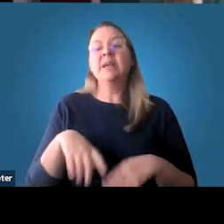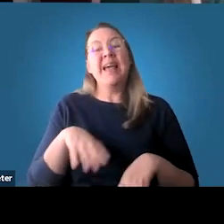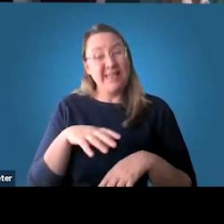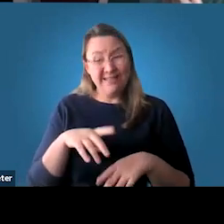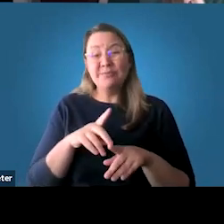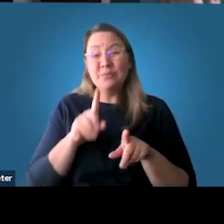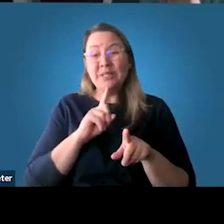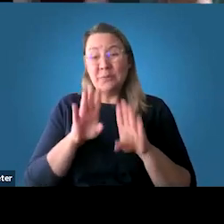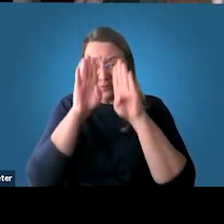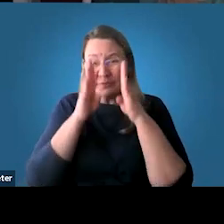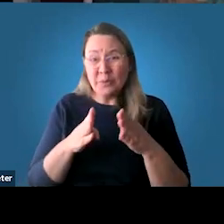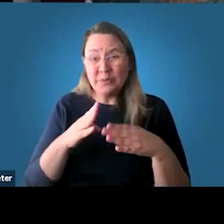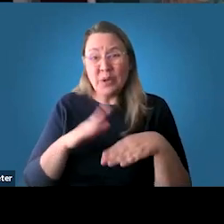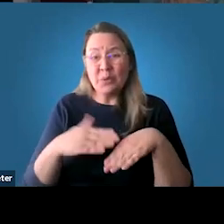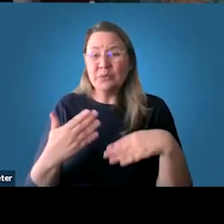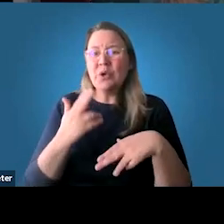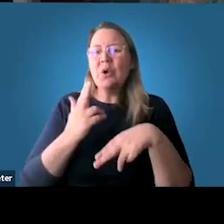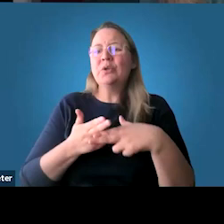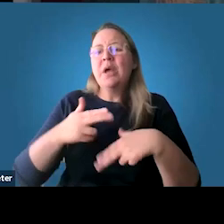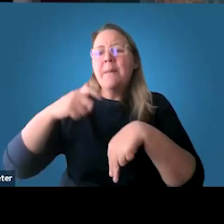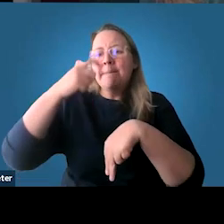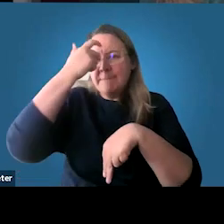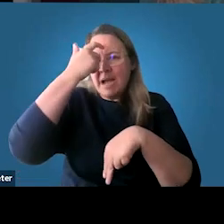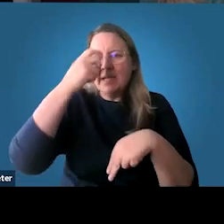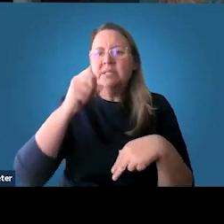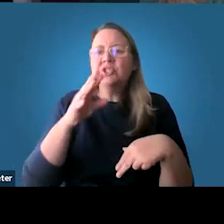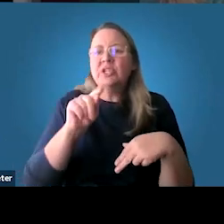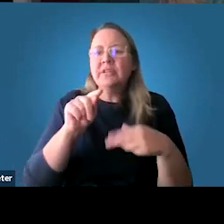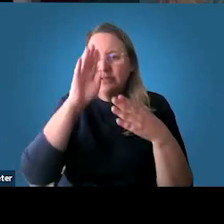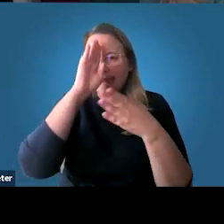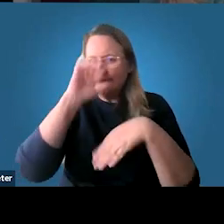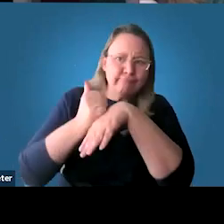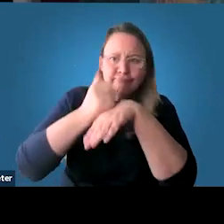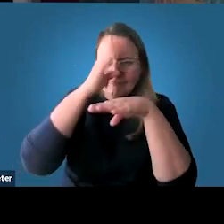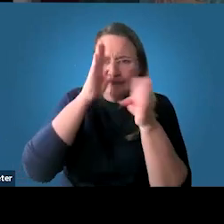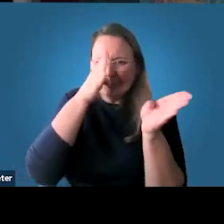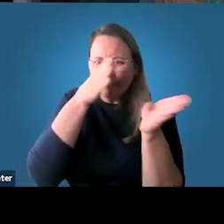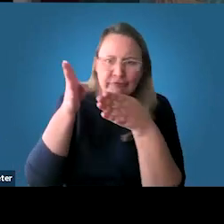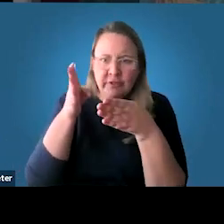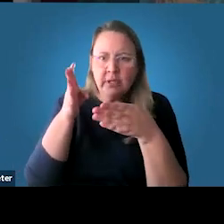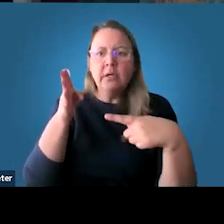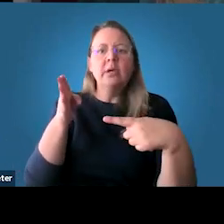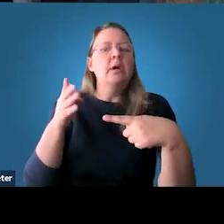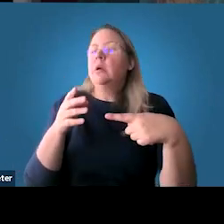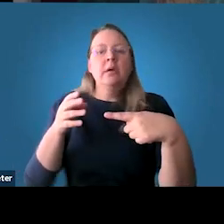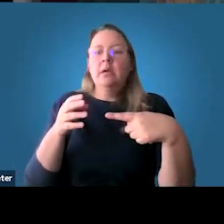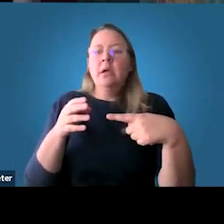more focused on what I would call a mindset shift and introducing some new ideas rather than lay out